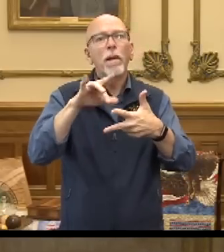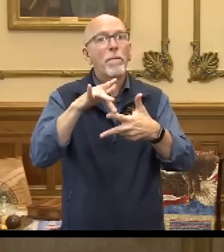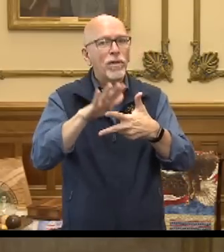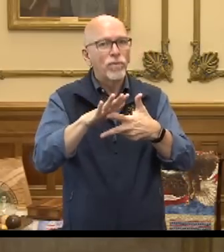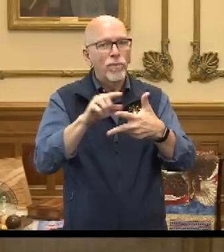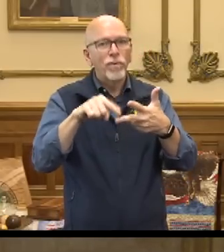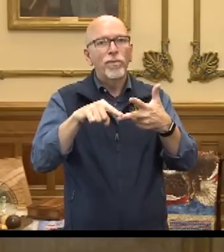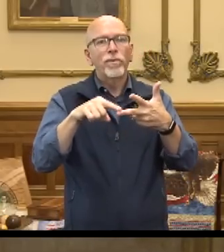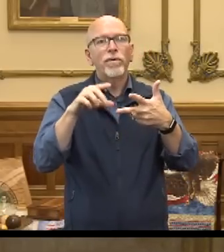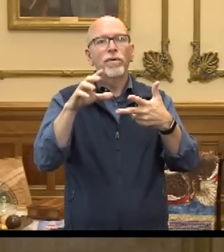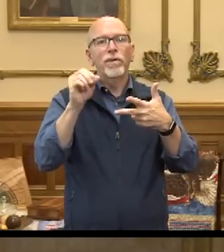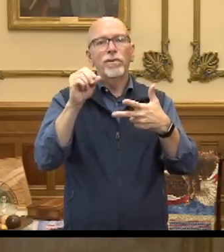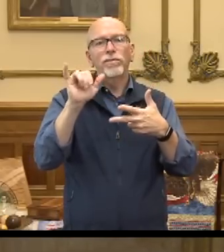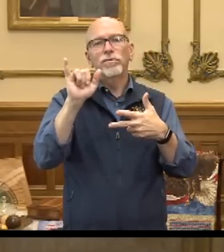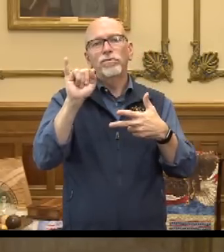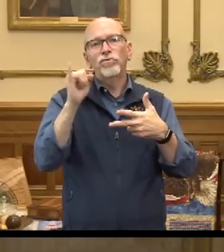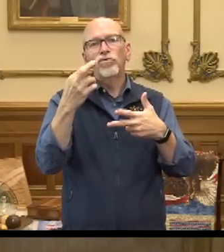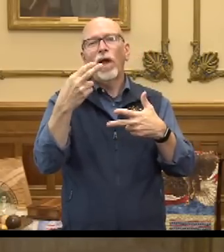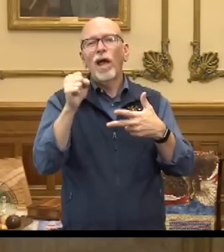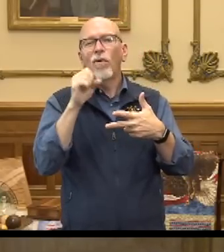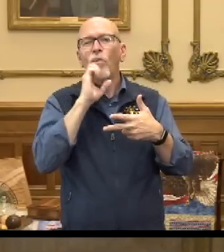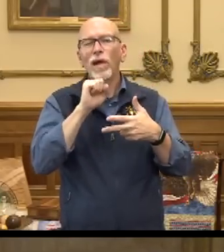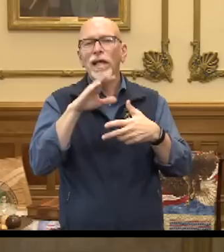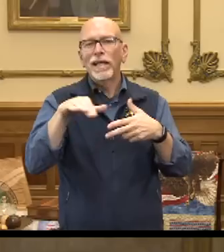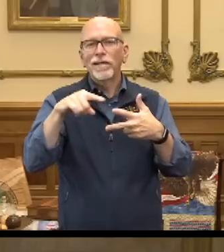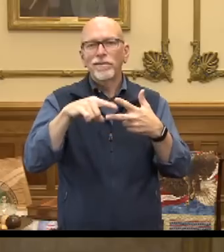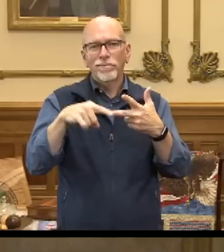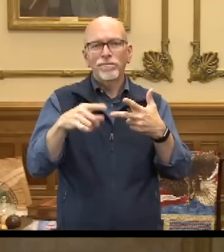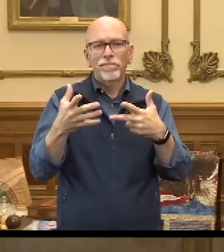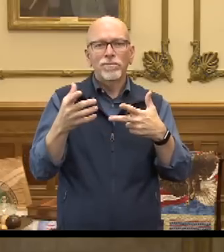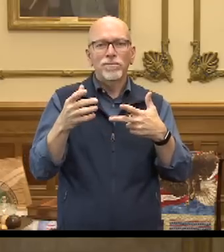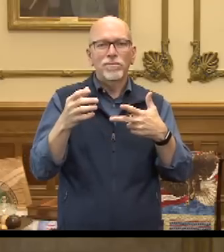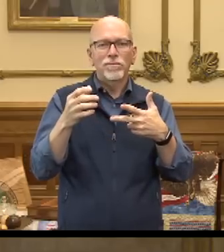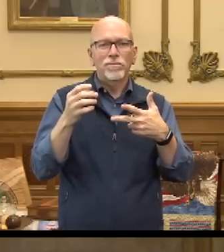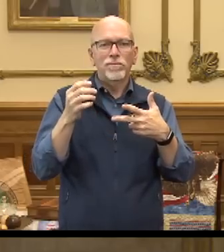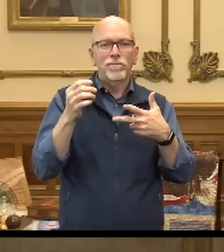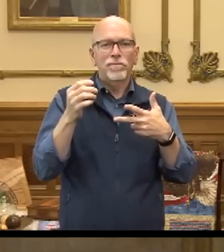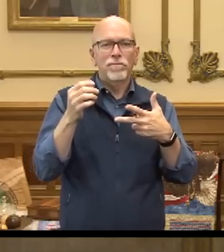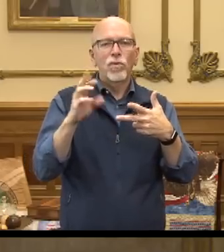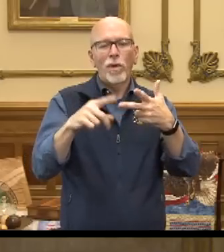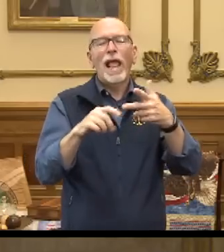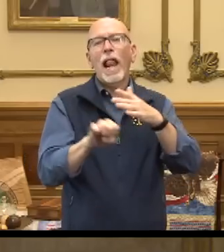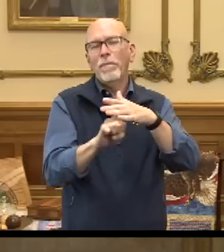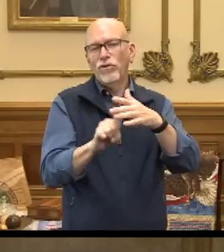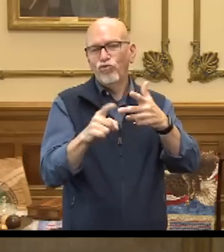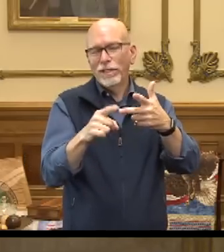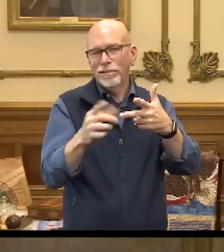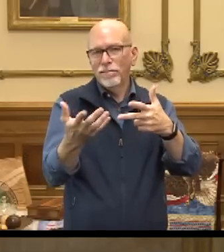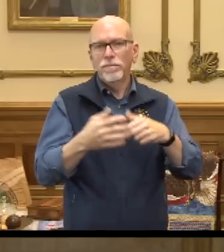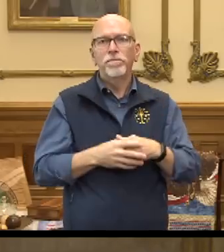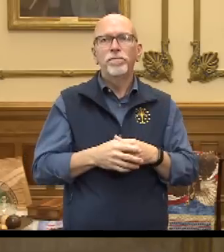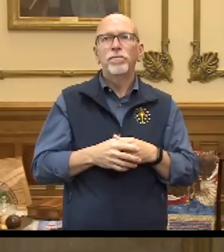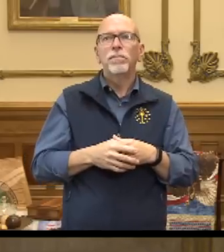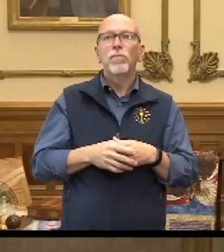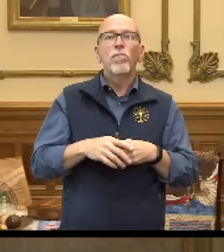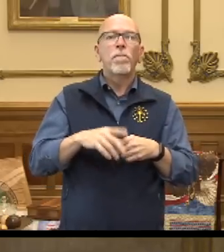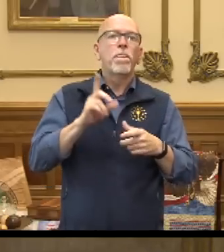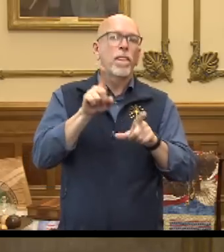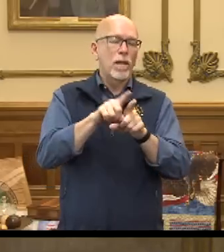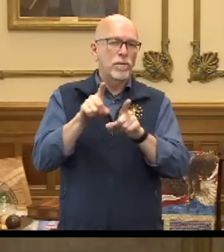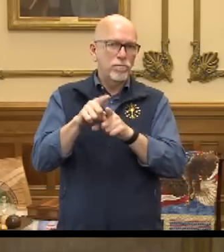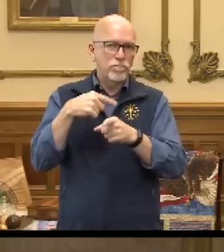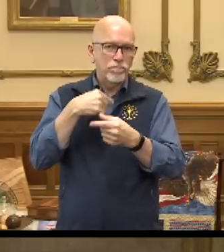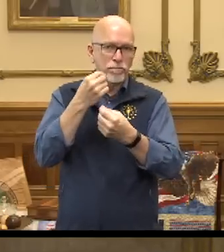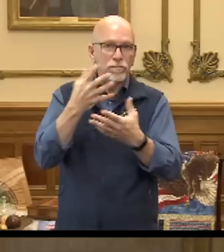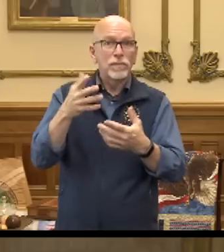our junior high age kids, or it would be our elementary age kids. I also was notified that a